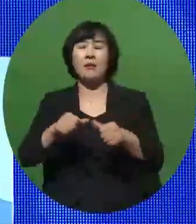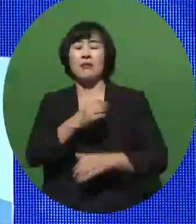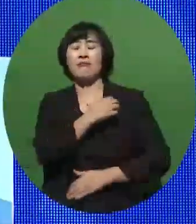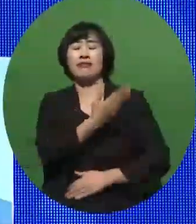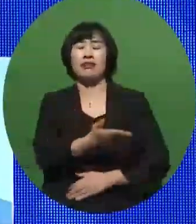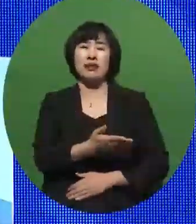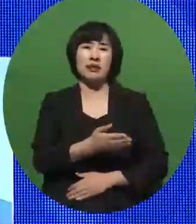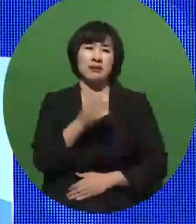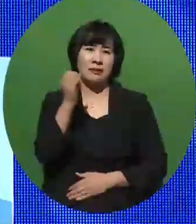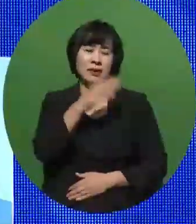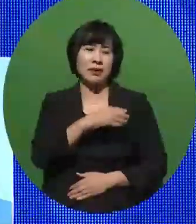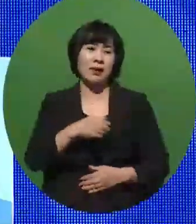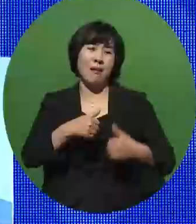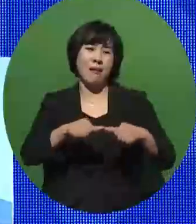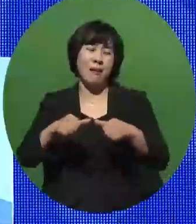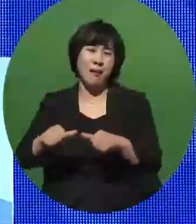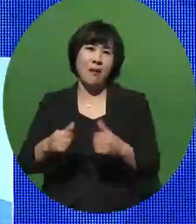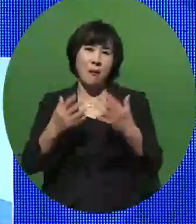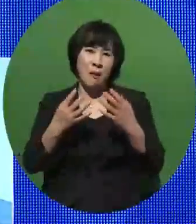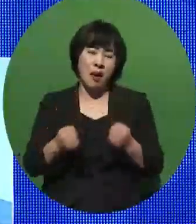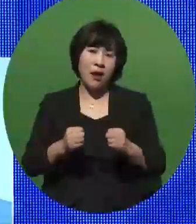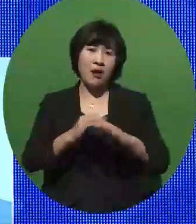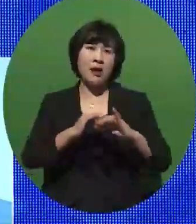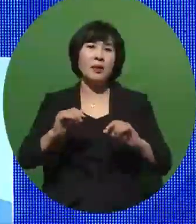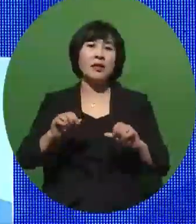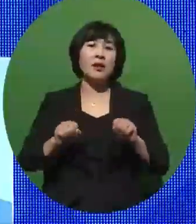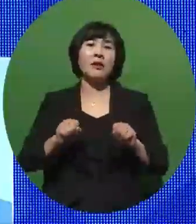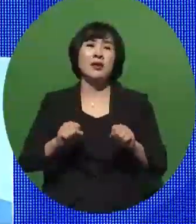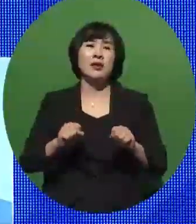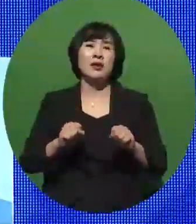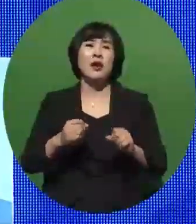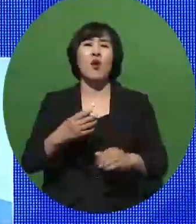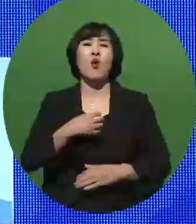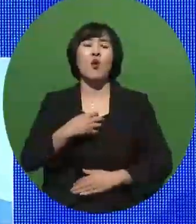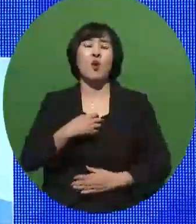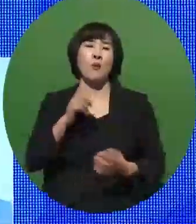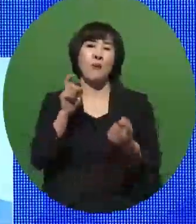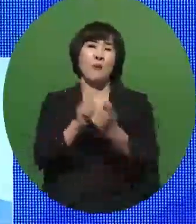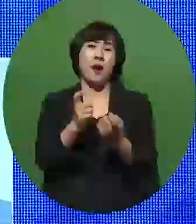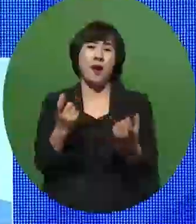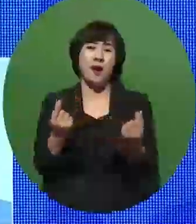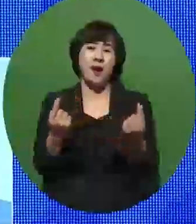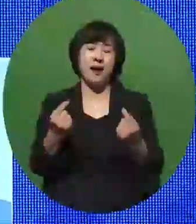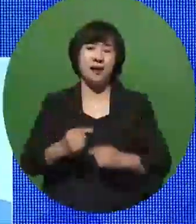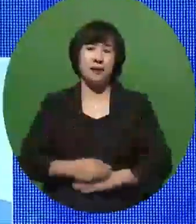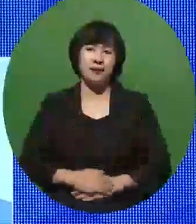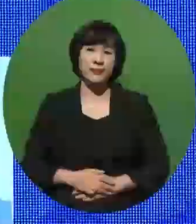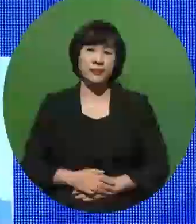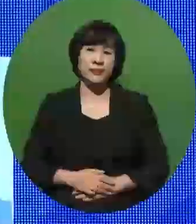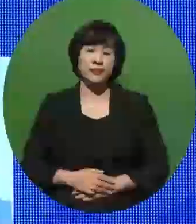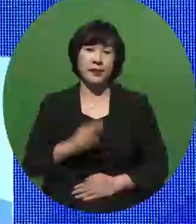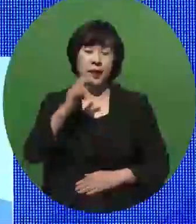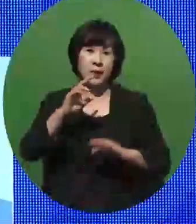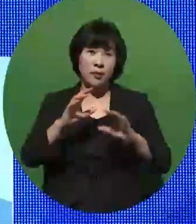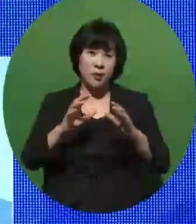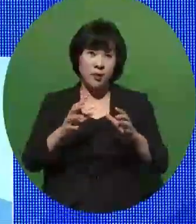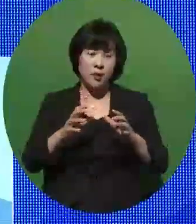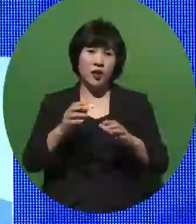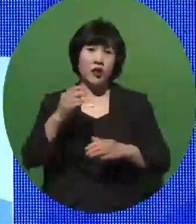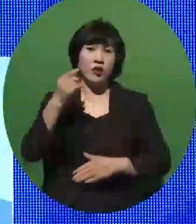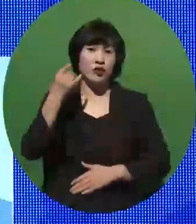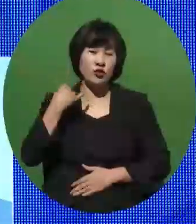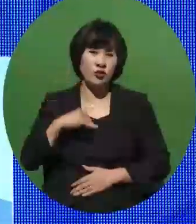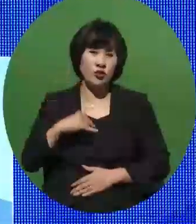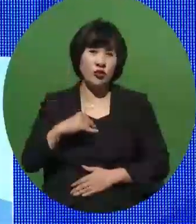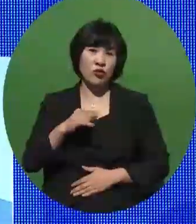this winter. Humanity's irresponsible destruction of environment has become a boomerang returning as